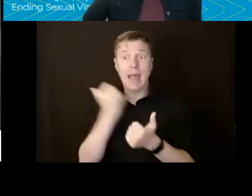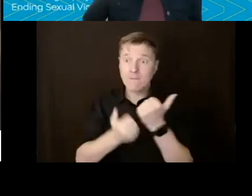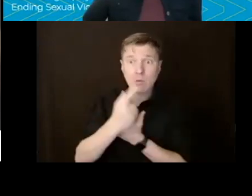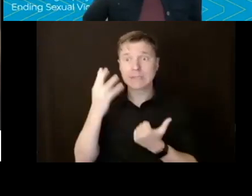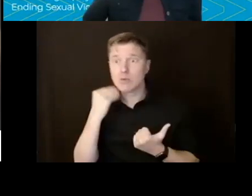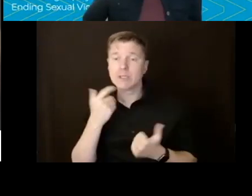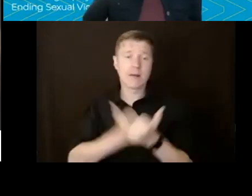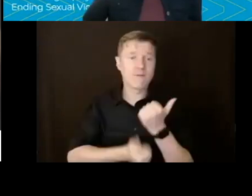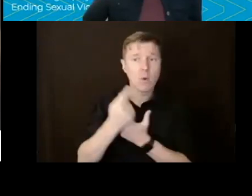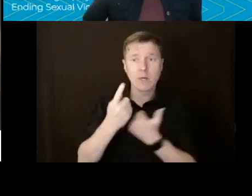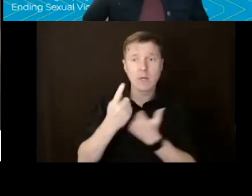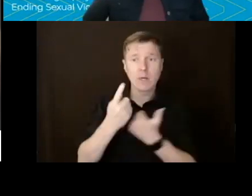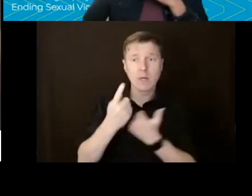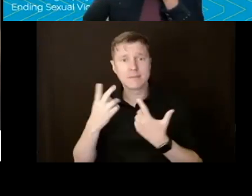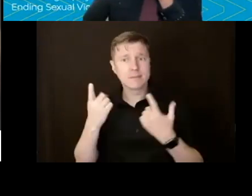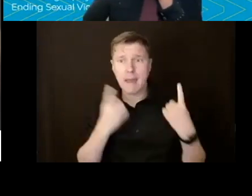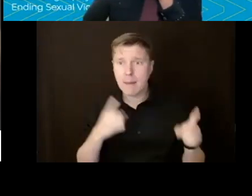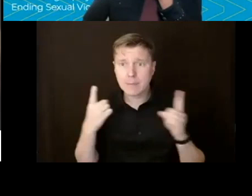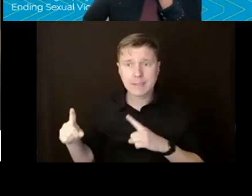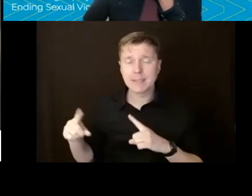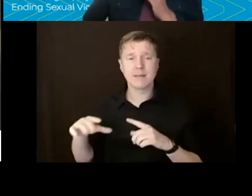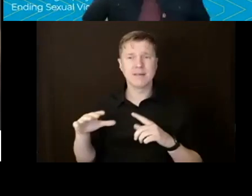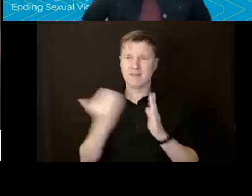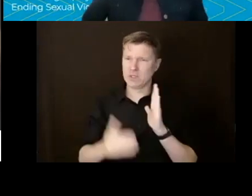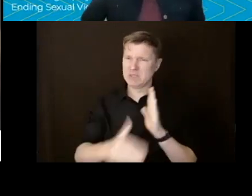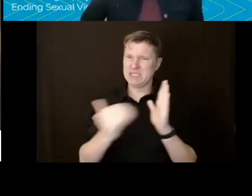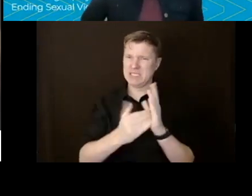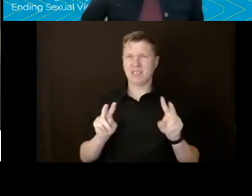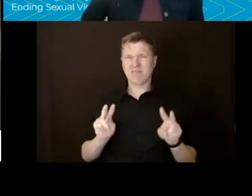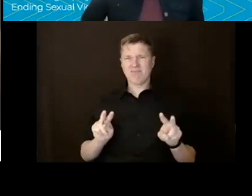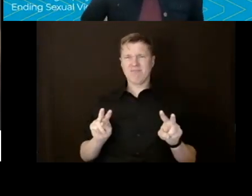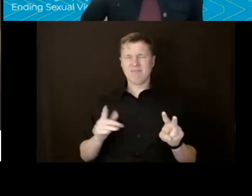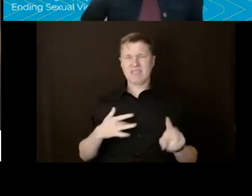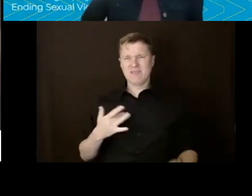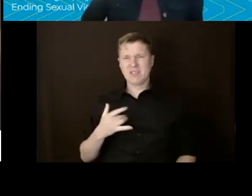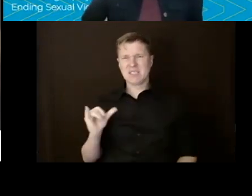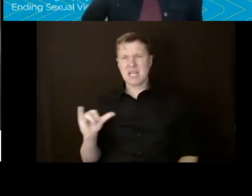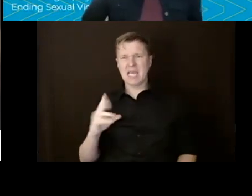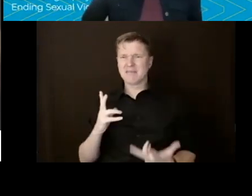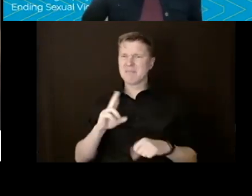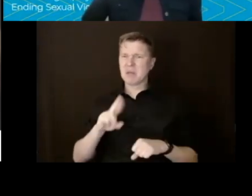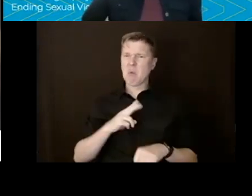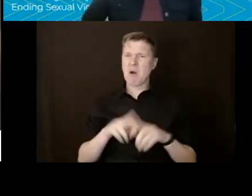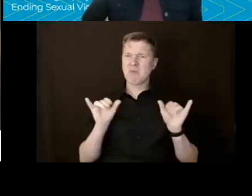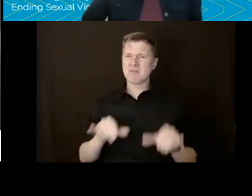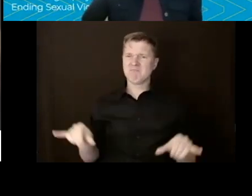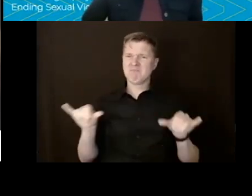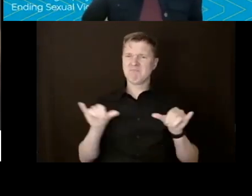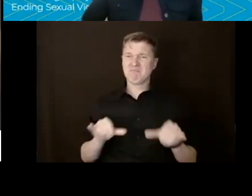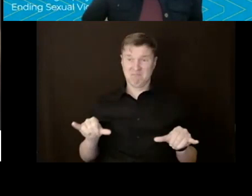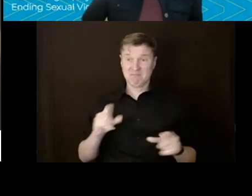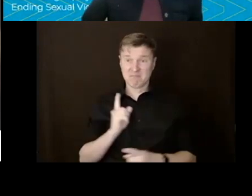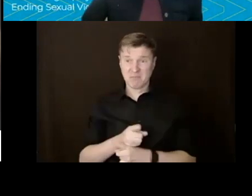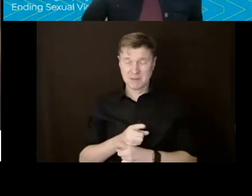Just the nature of the frequency of it, almost to the point to where it feels a little normal, right? And